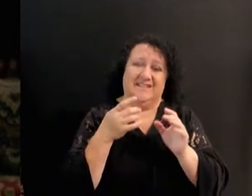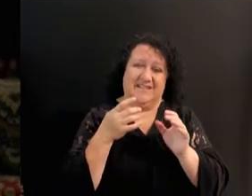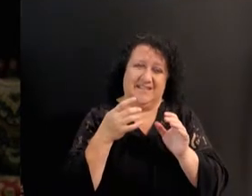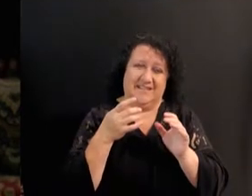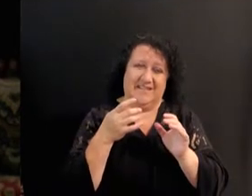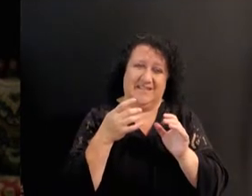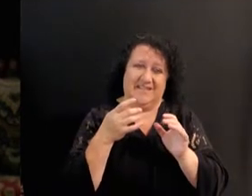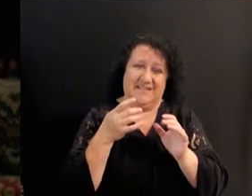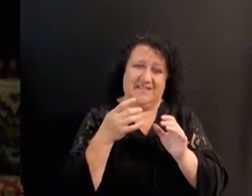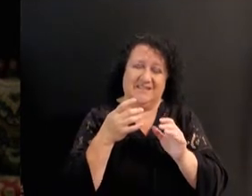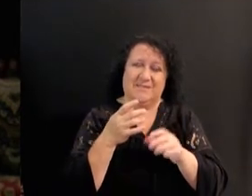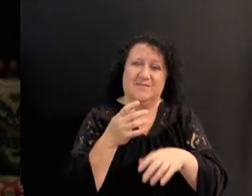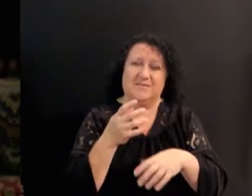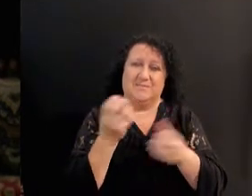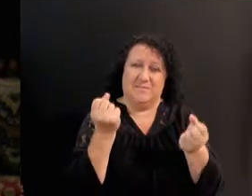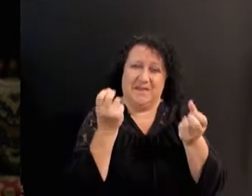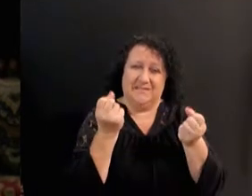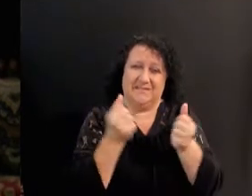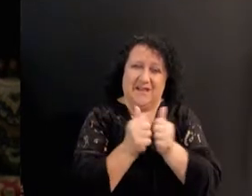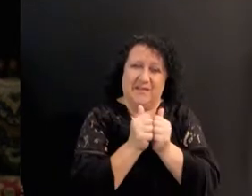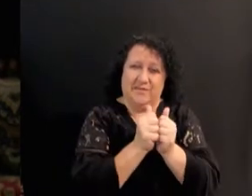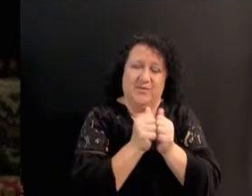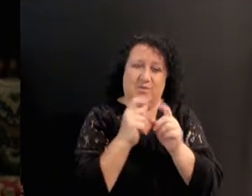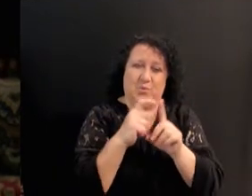words of the psalmist?